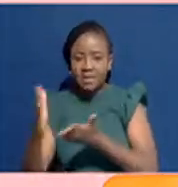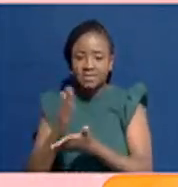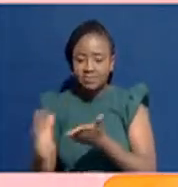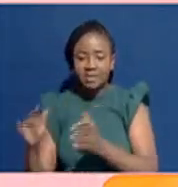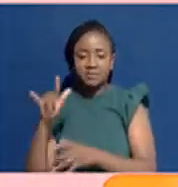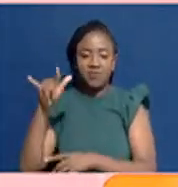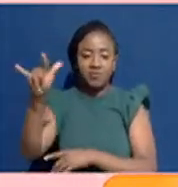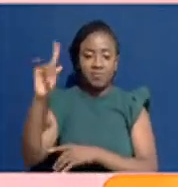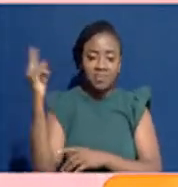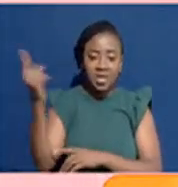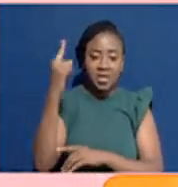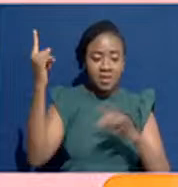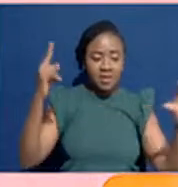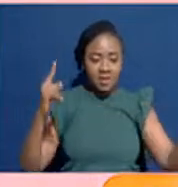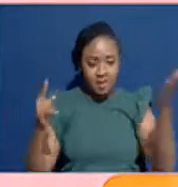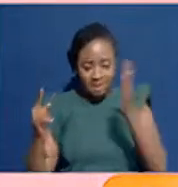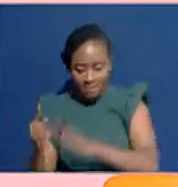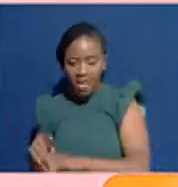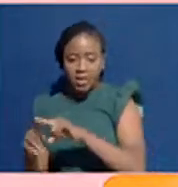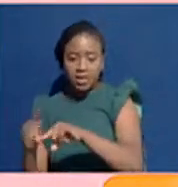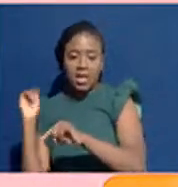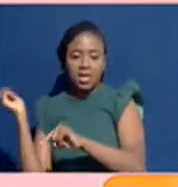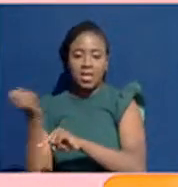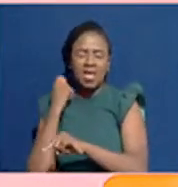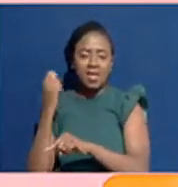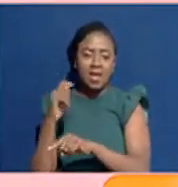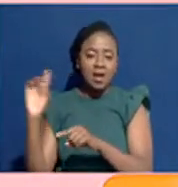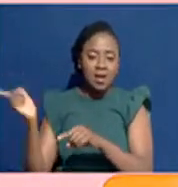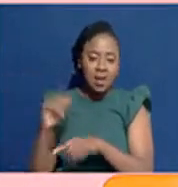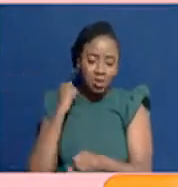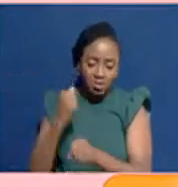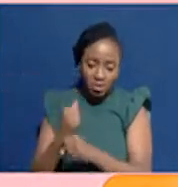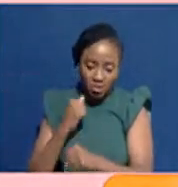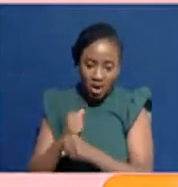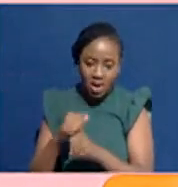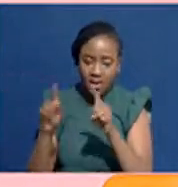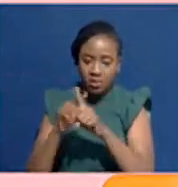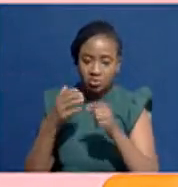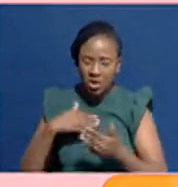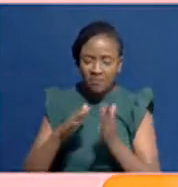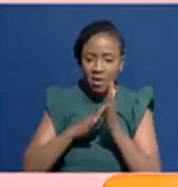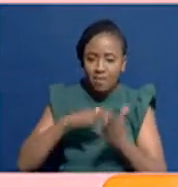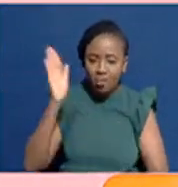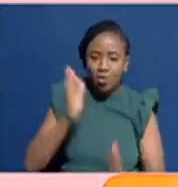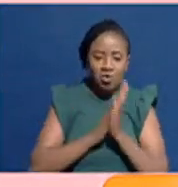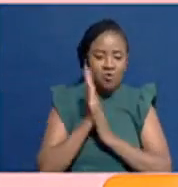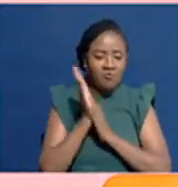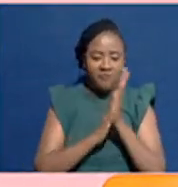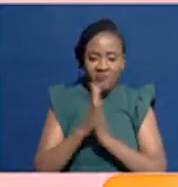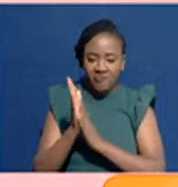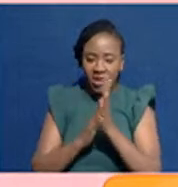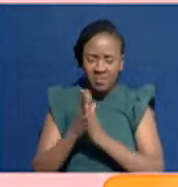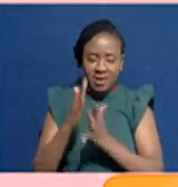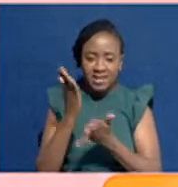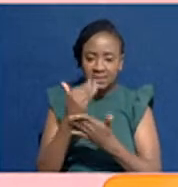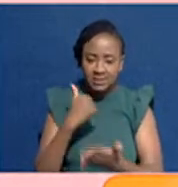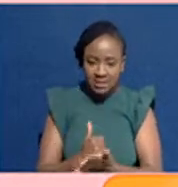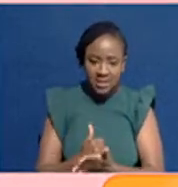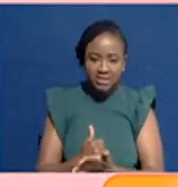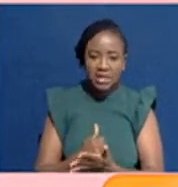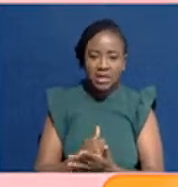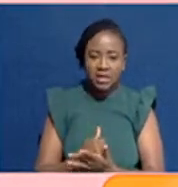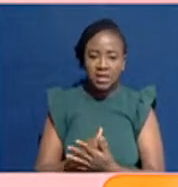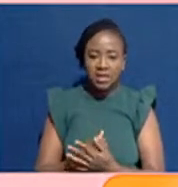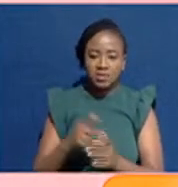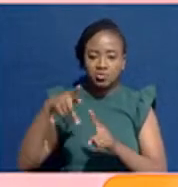that business can come back from Ethiopia, it comes back to Nairobi, and we can have a more vibrant trading sector in the